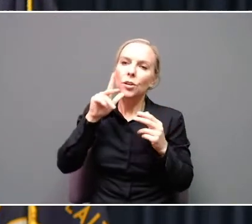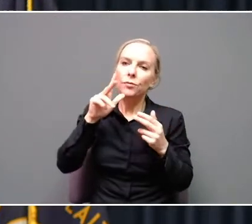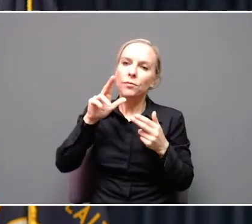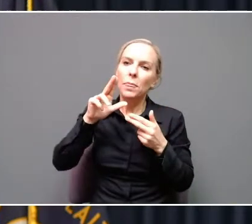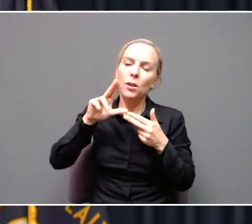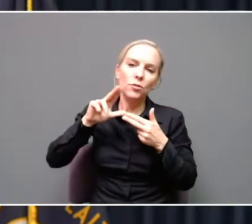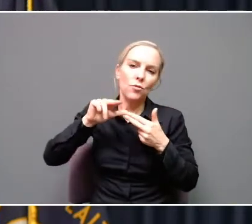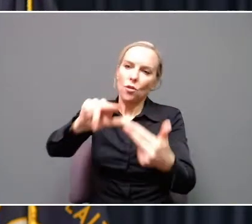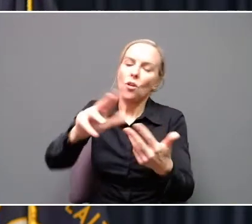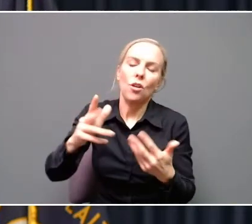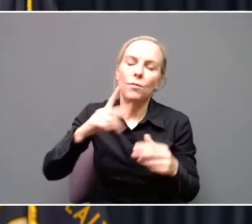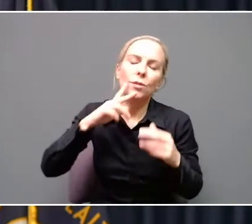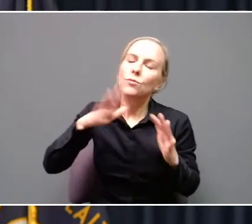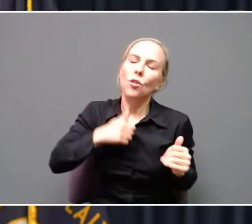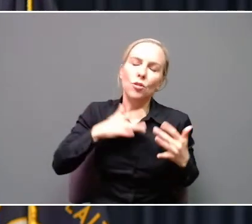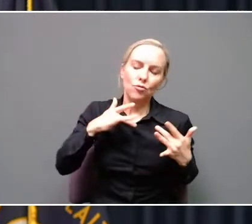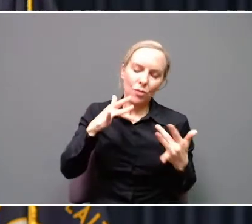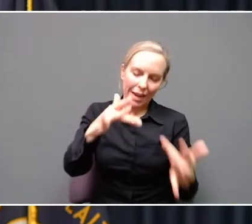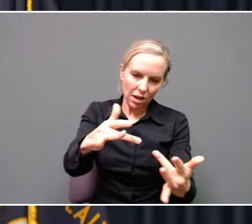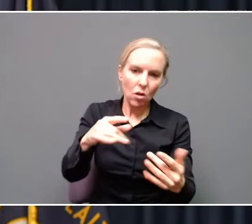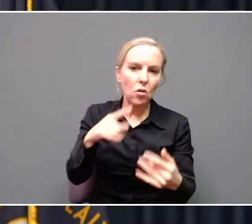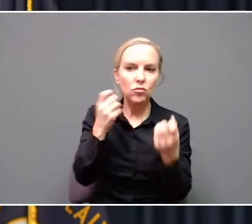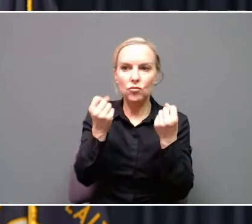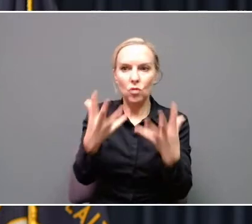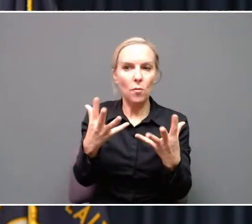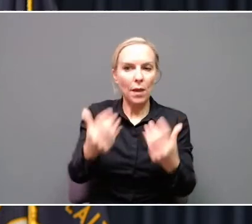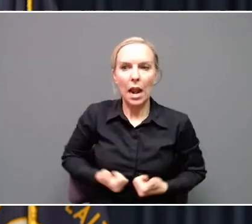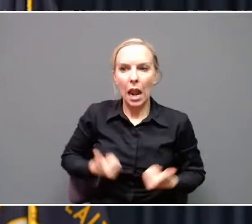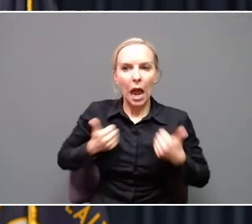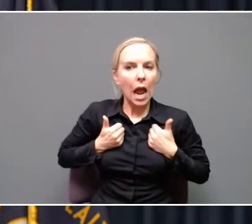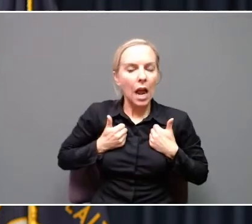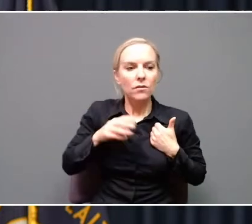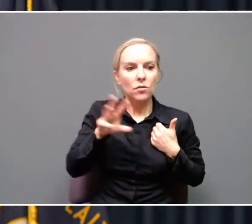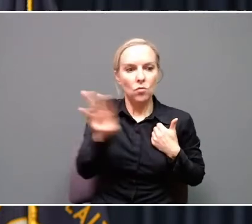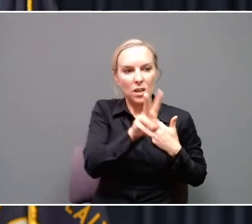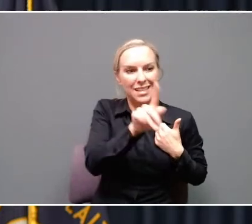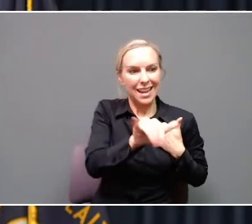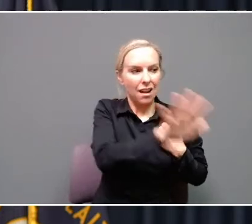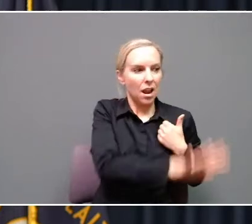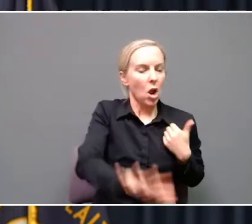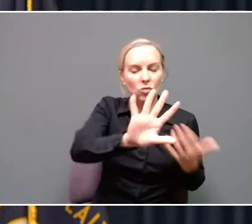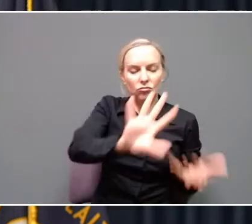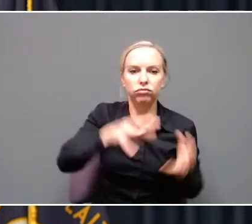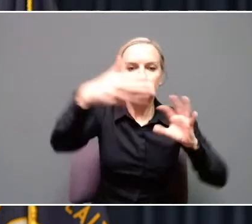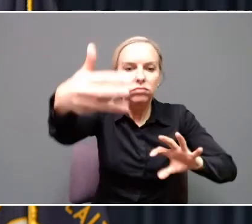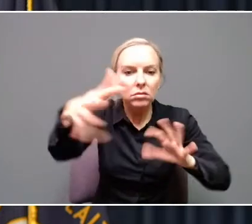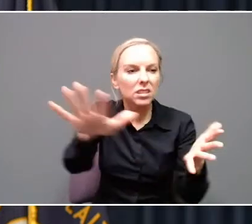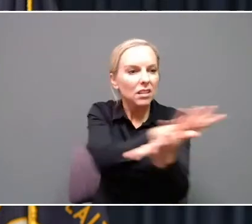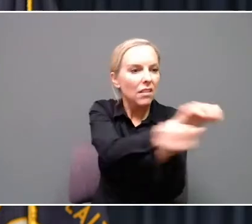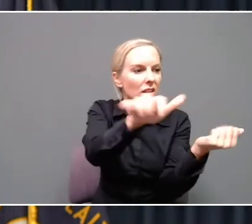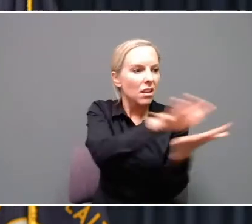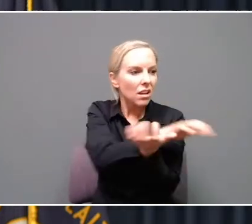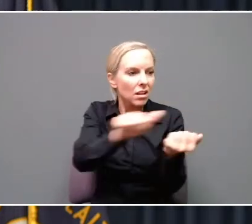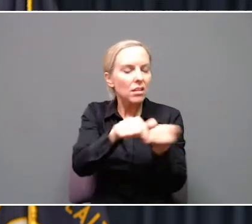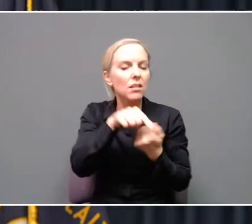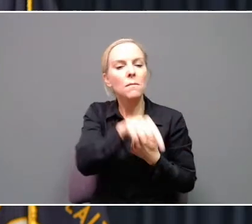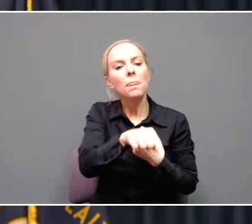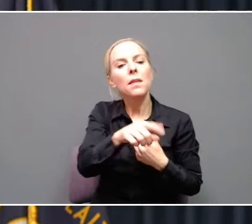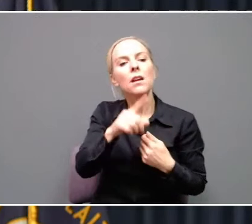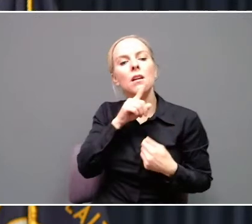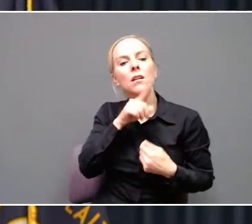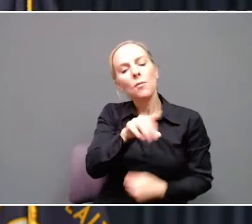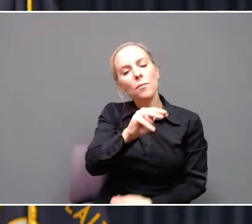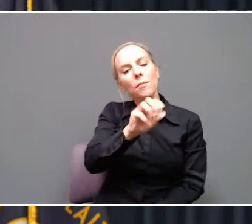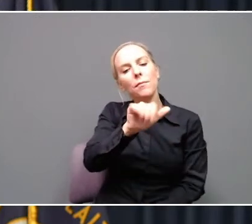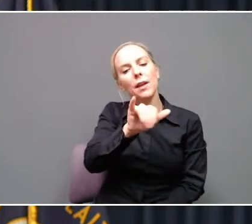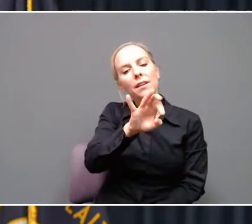disrupt lives of so many Western Kentuckians. Including among the devastation was the Mayfield Consumer Products Production Facility, which took